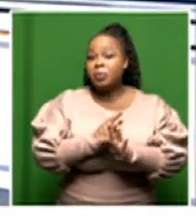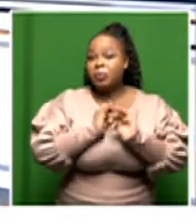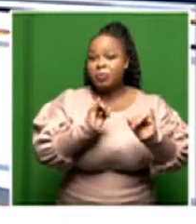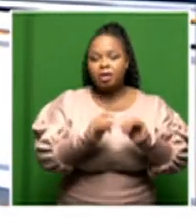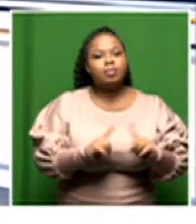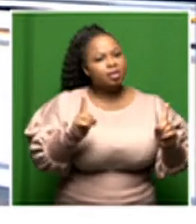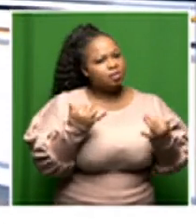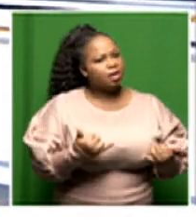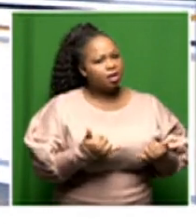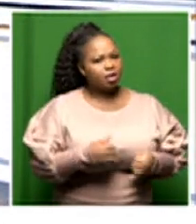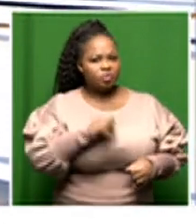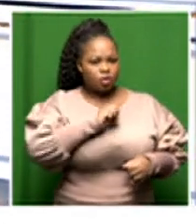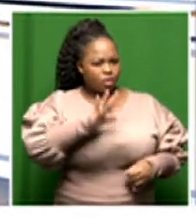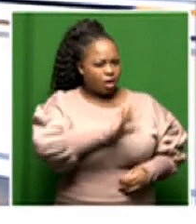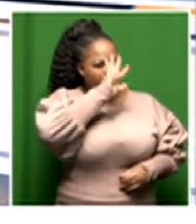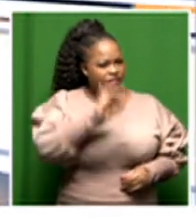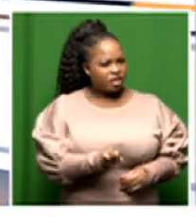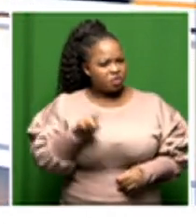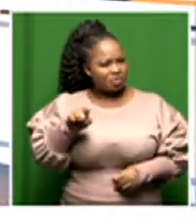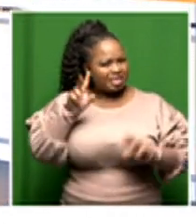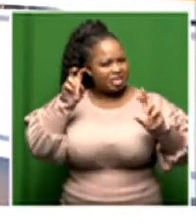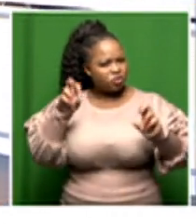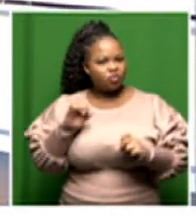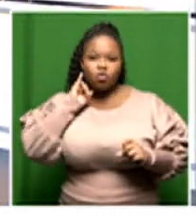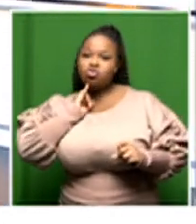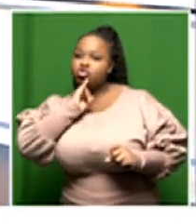brought up. Let's talk about South Africa's stance on this whole issue.